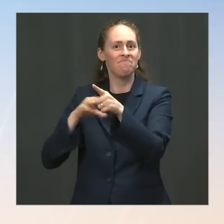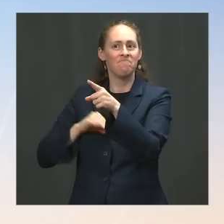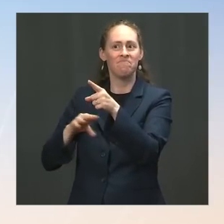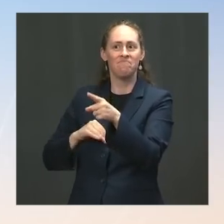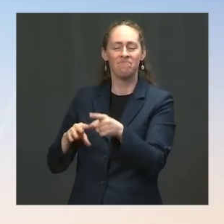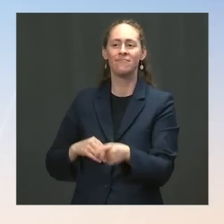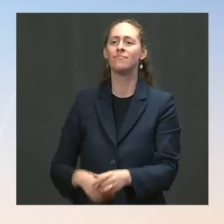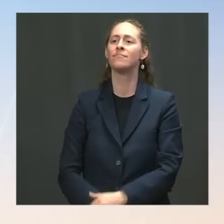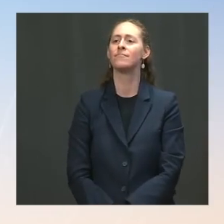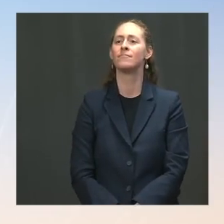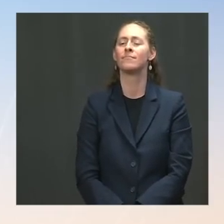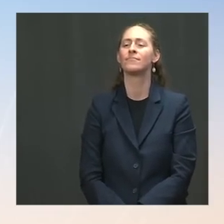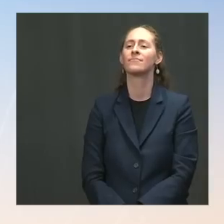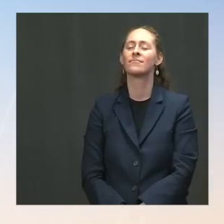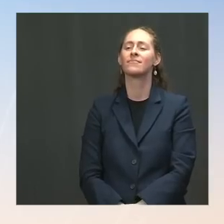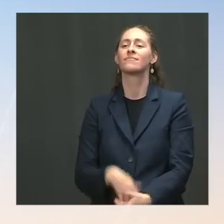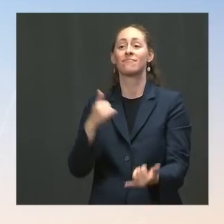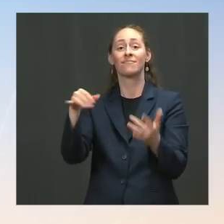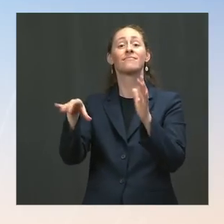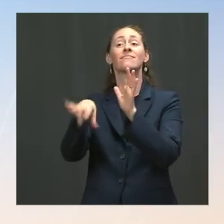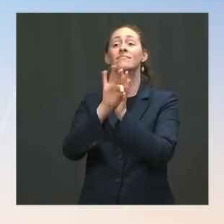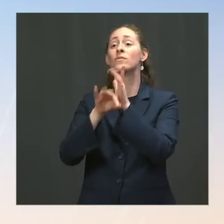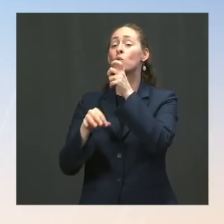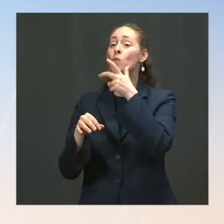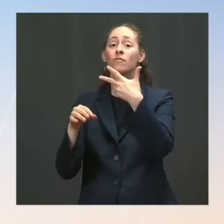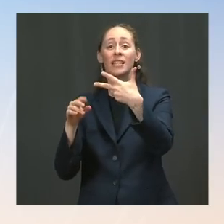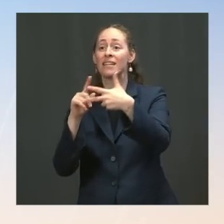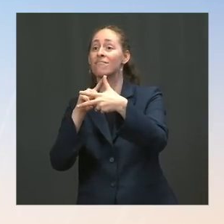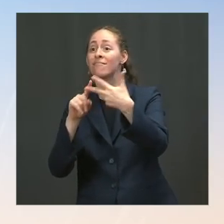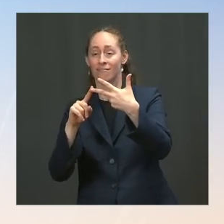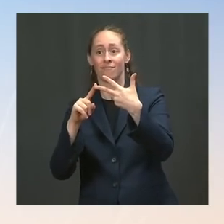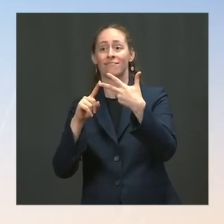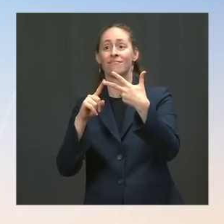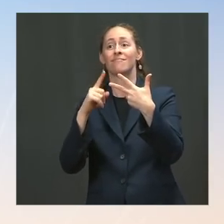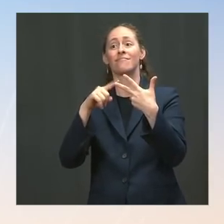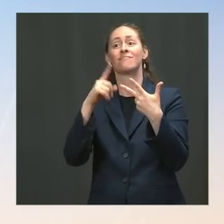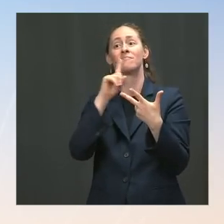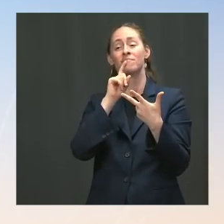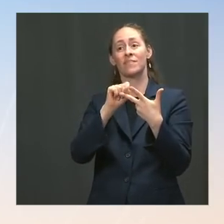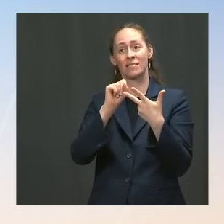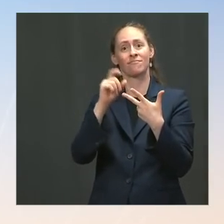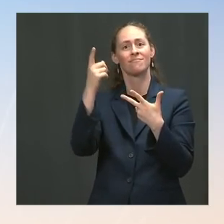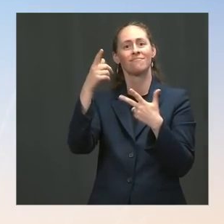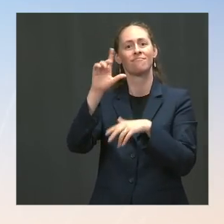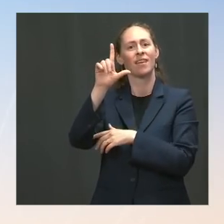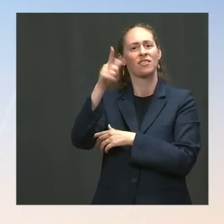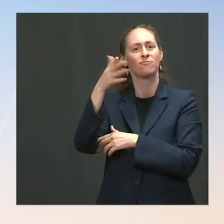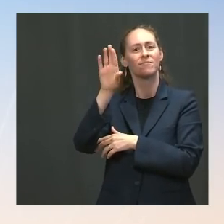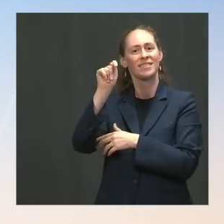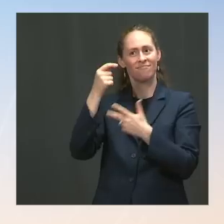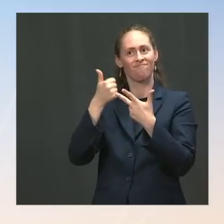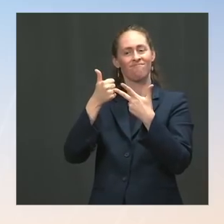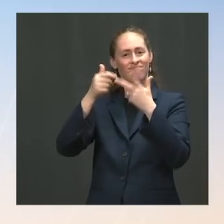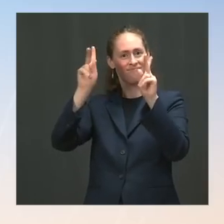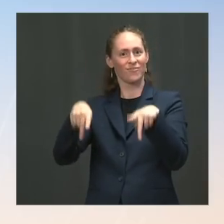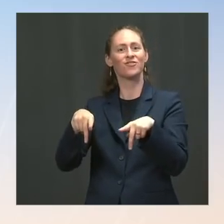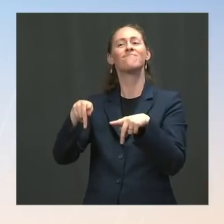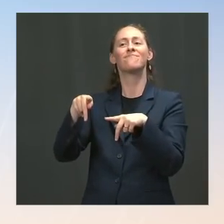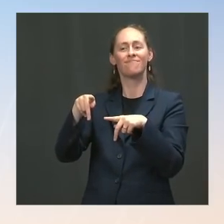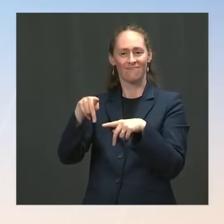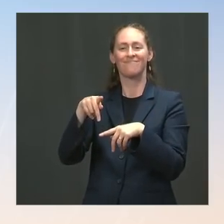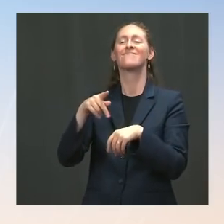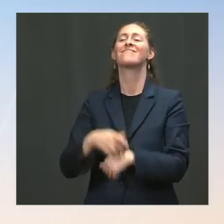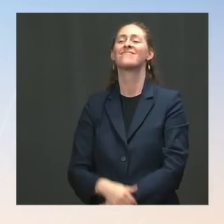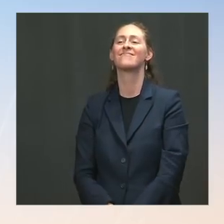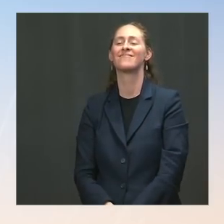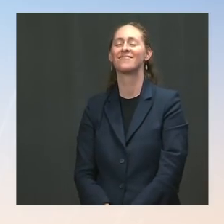Beth Robinson, Vermont's first openly LGBTQ Supreme Court justice, who would also be the first openly LGBTQ woman to serve on any